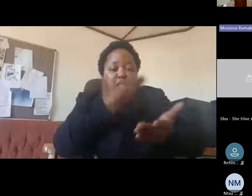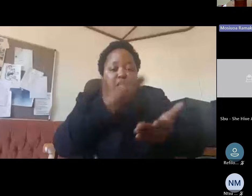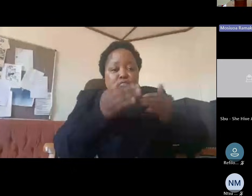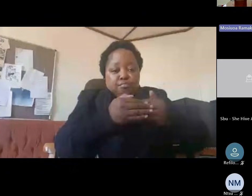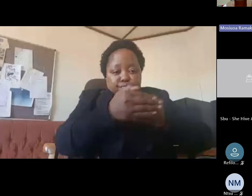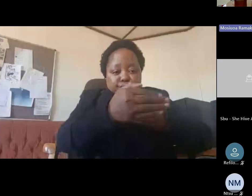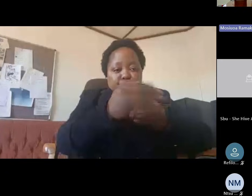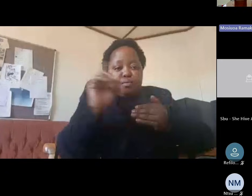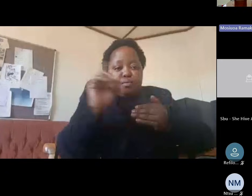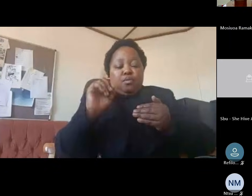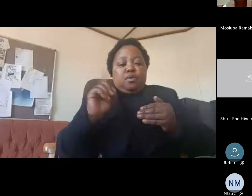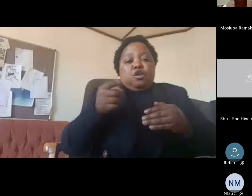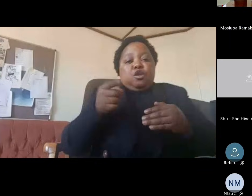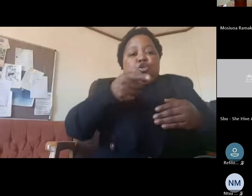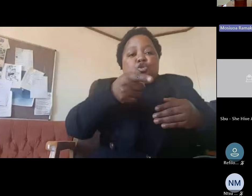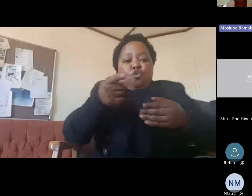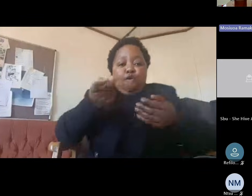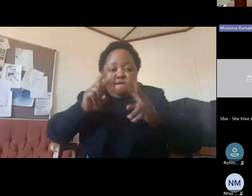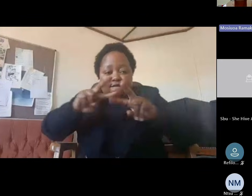your findings.